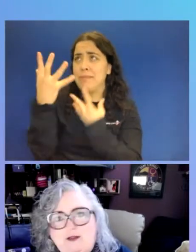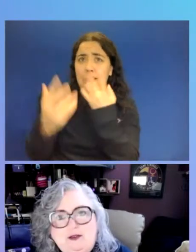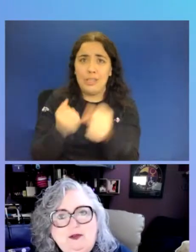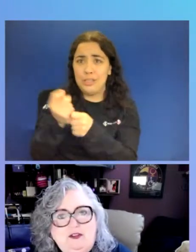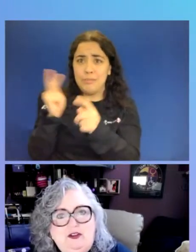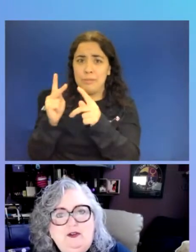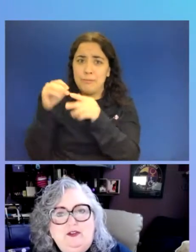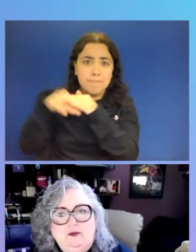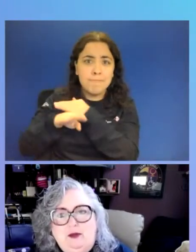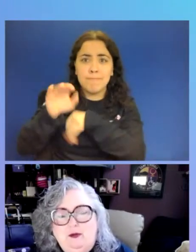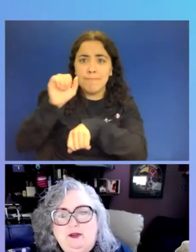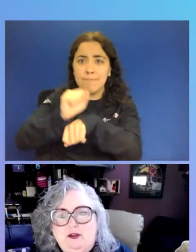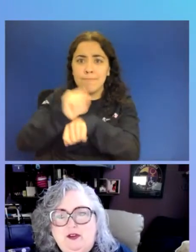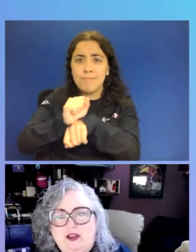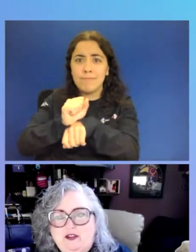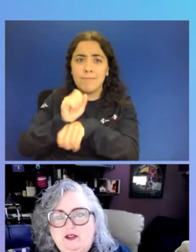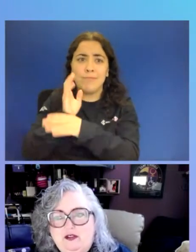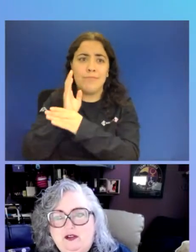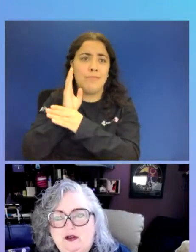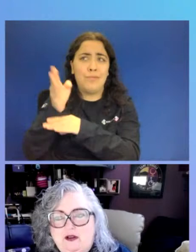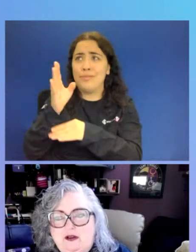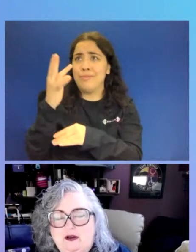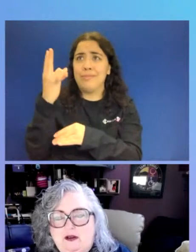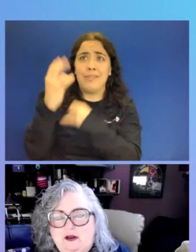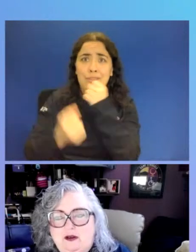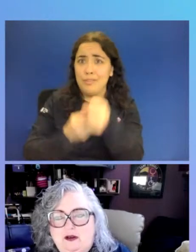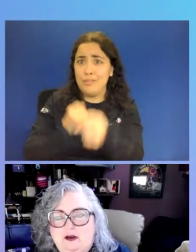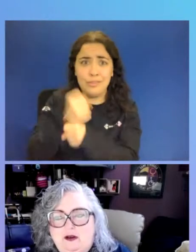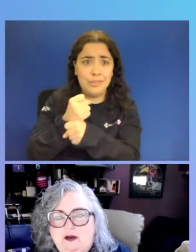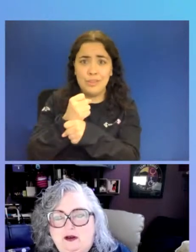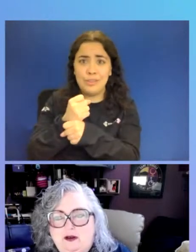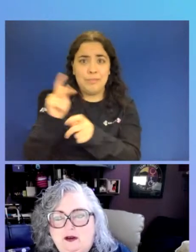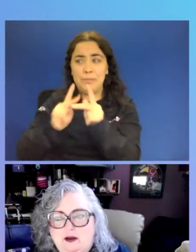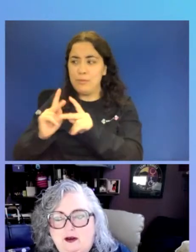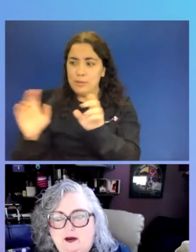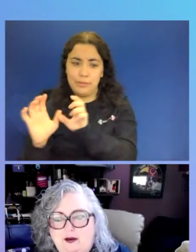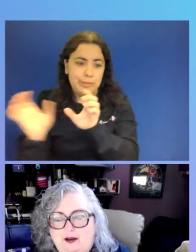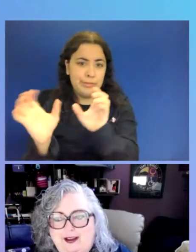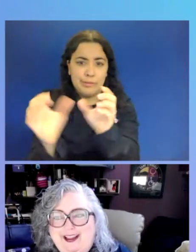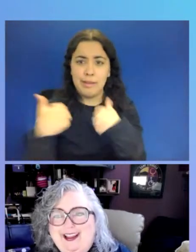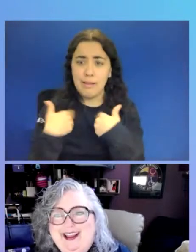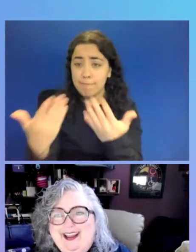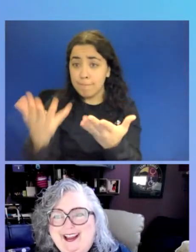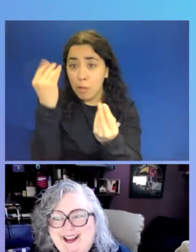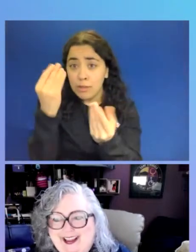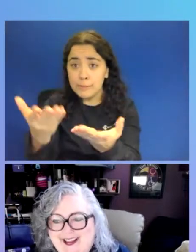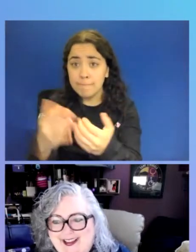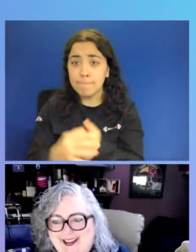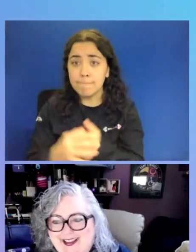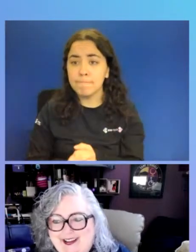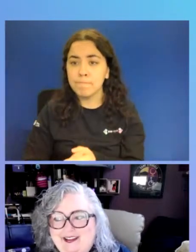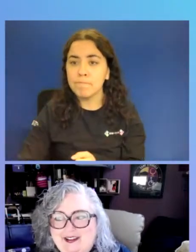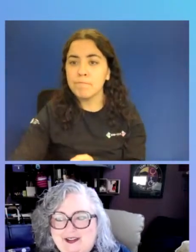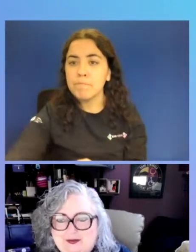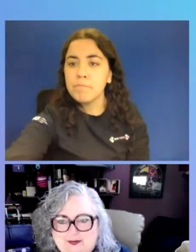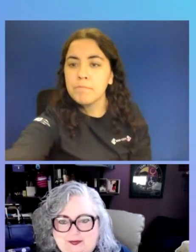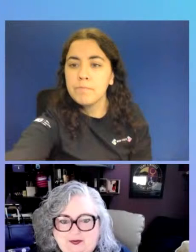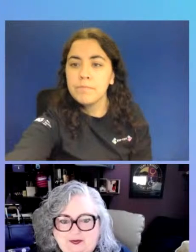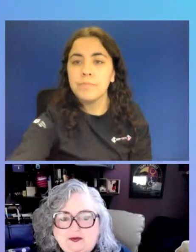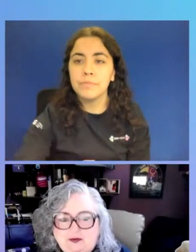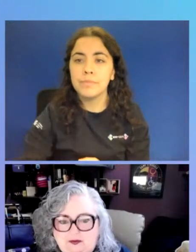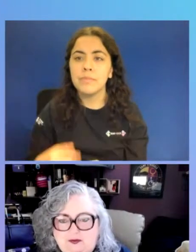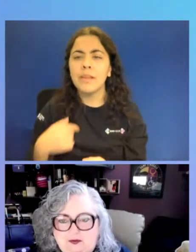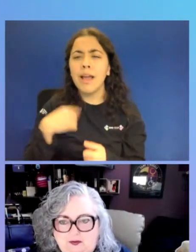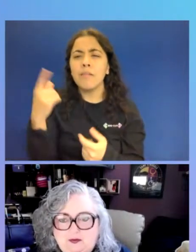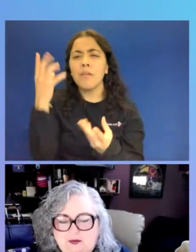last 7+ years of people with certifications? Well, I mean, I have a lot of thought about it, but we can probably just move to the slides just a